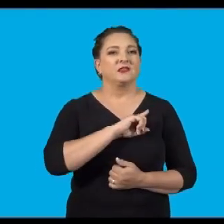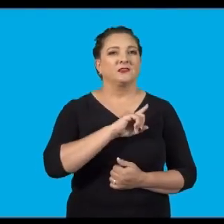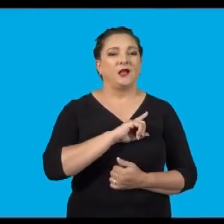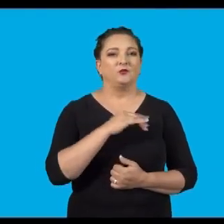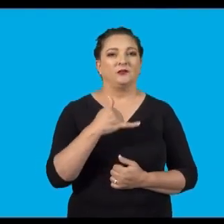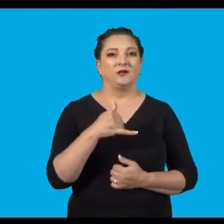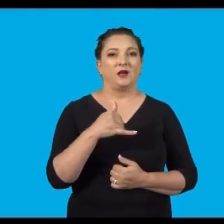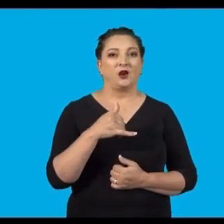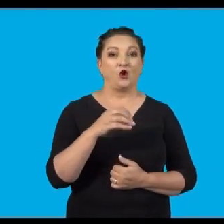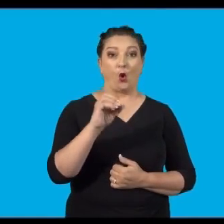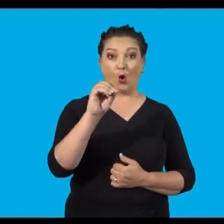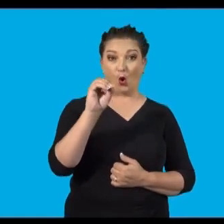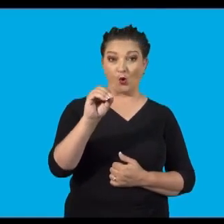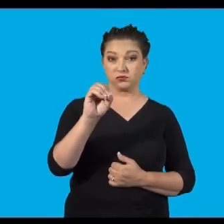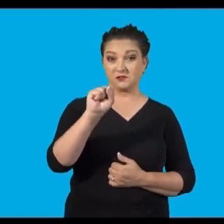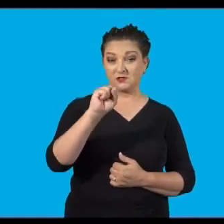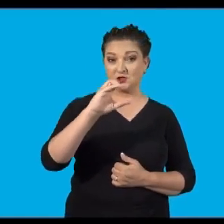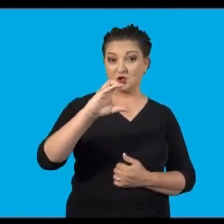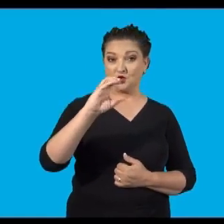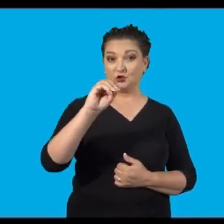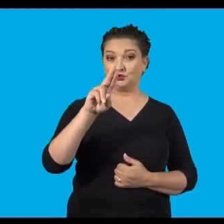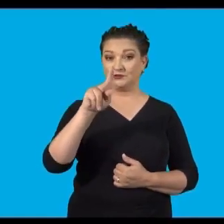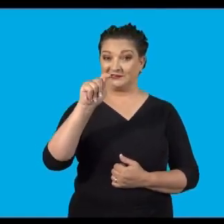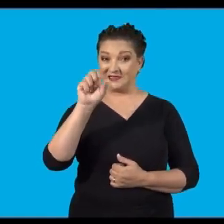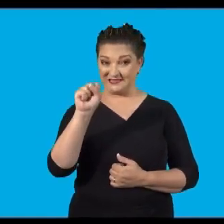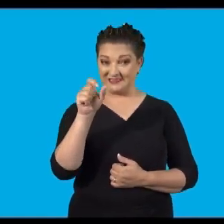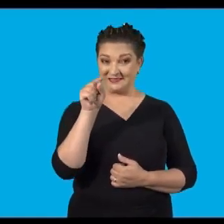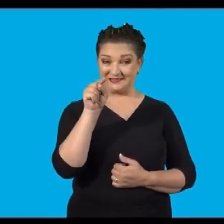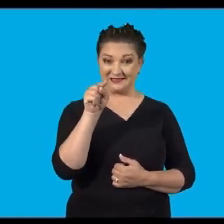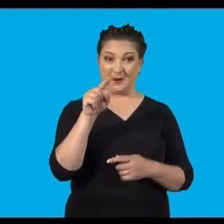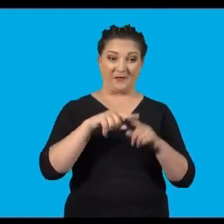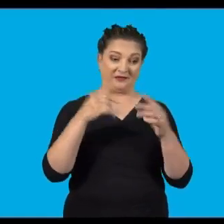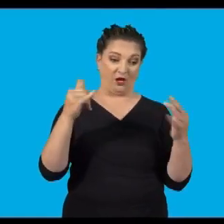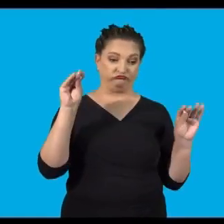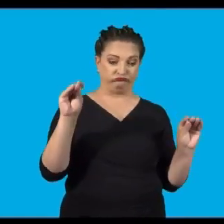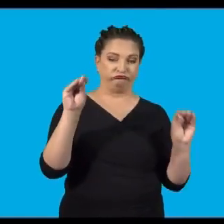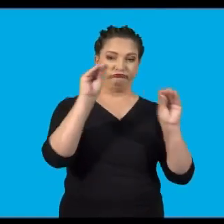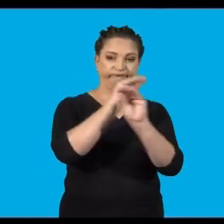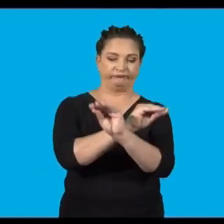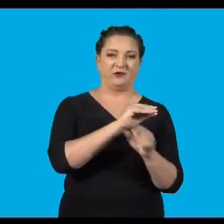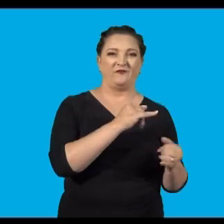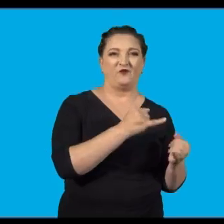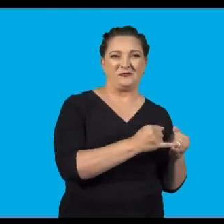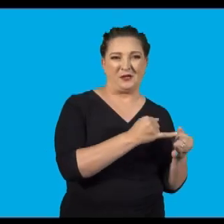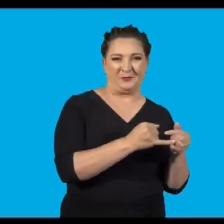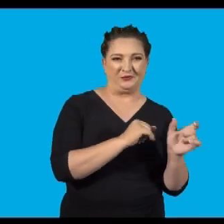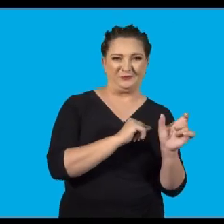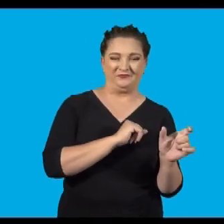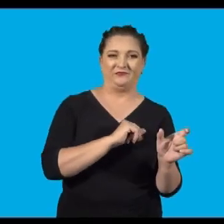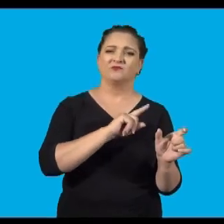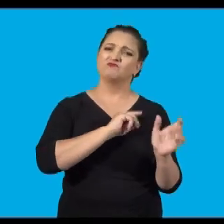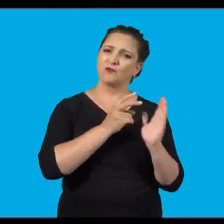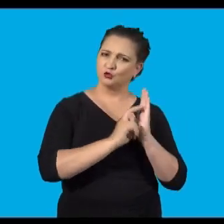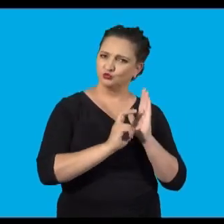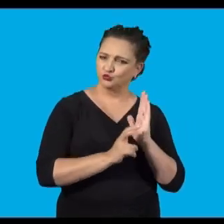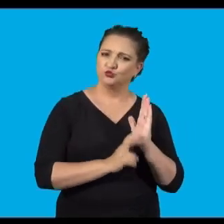was my object in this, but in my passive voice, it became the subject, all right. So